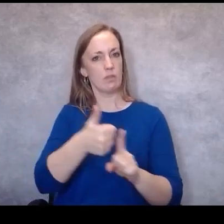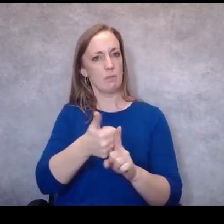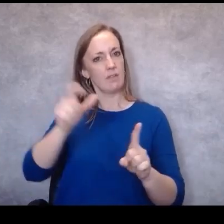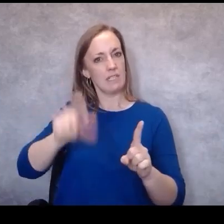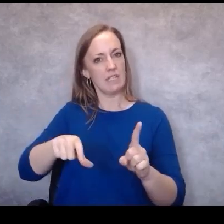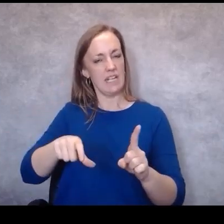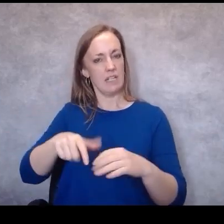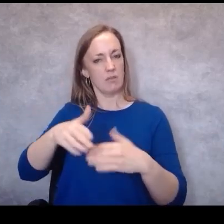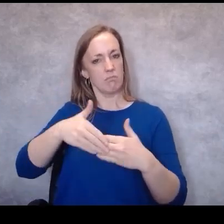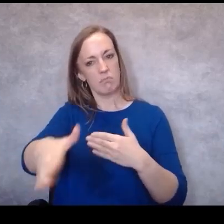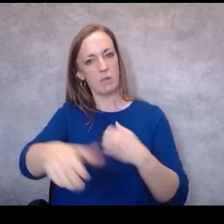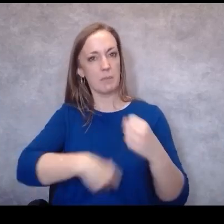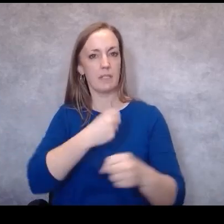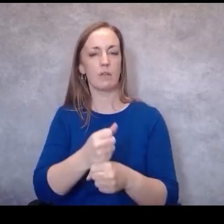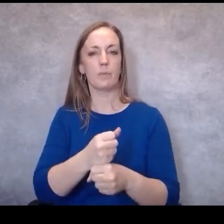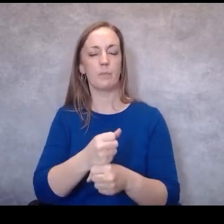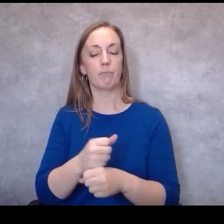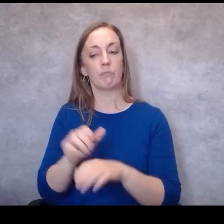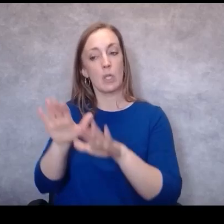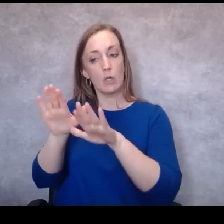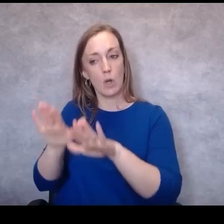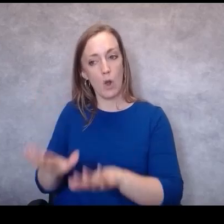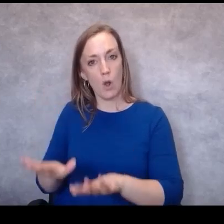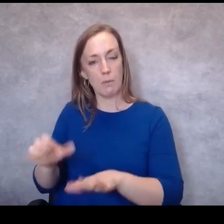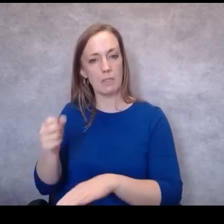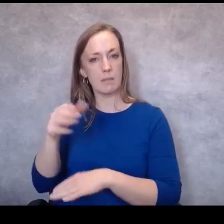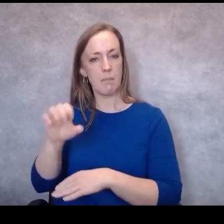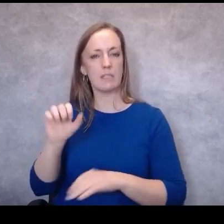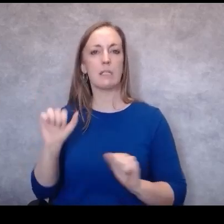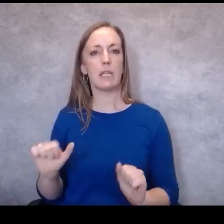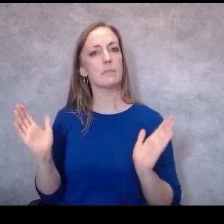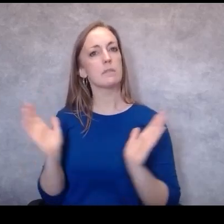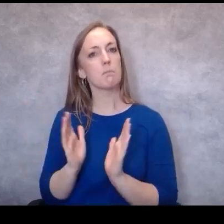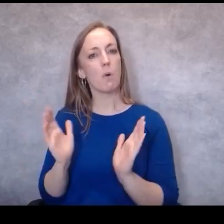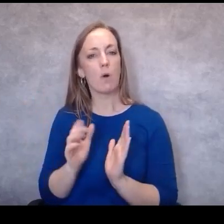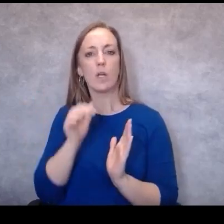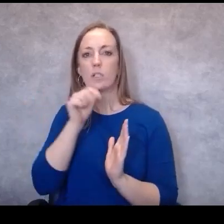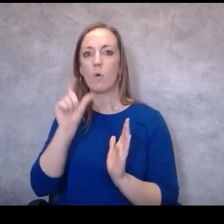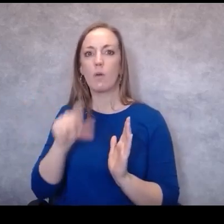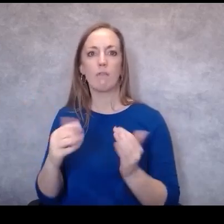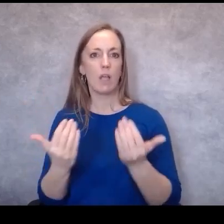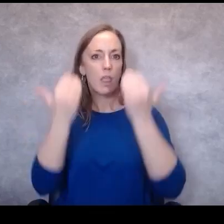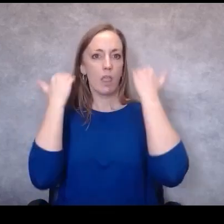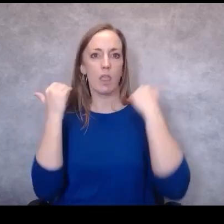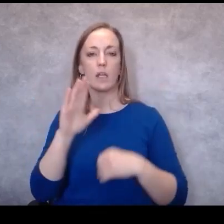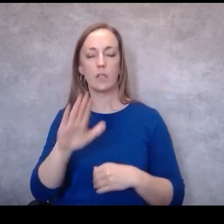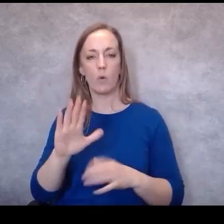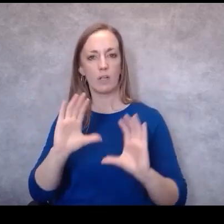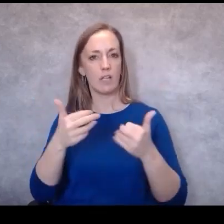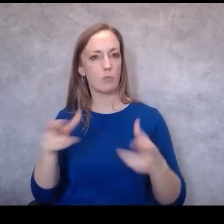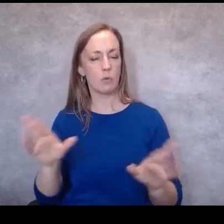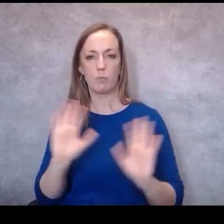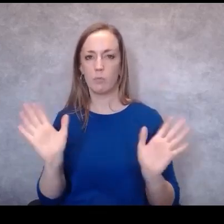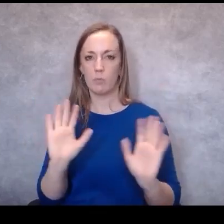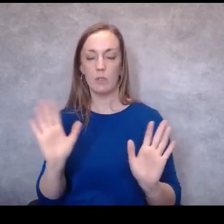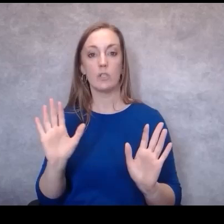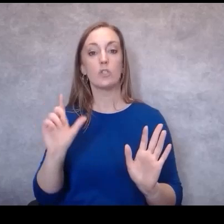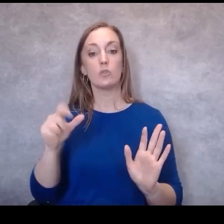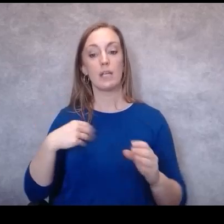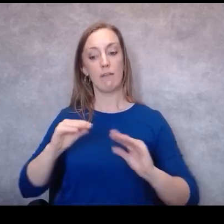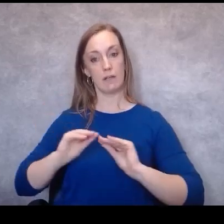throughout the year. Calm down spaces can be small and don't have to take up much of your classroom. They should have defined boundaries that